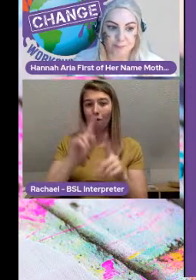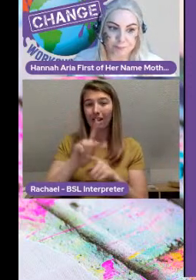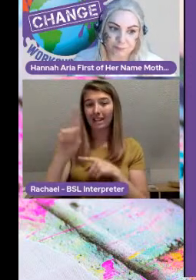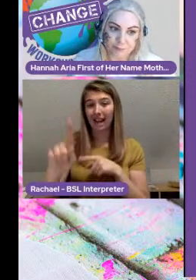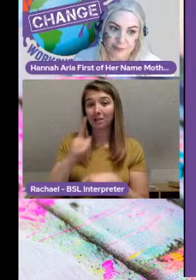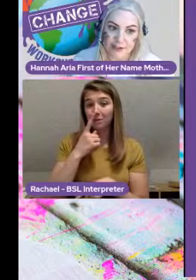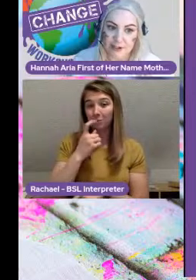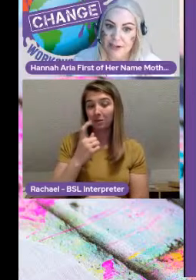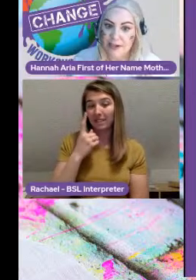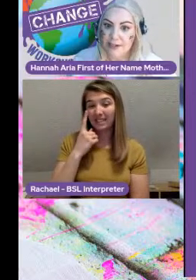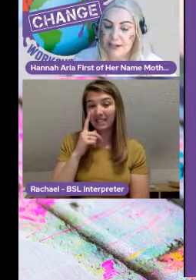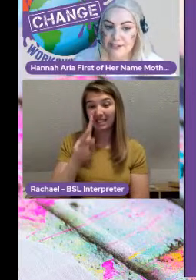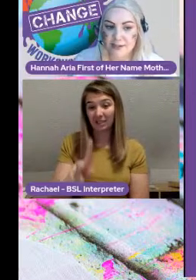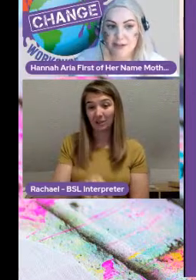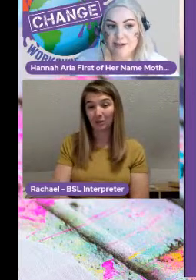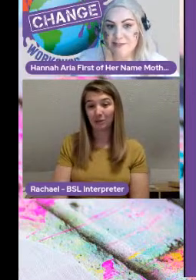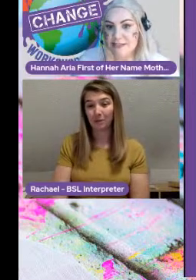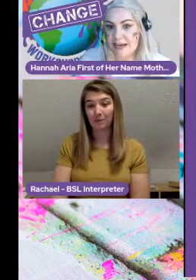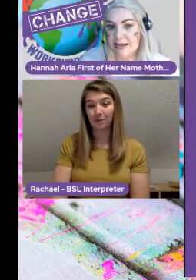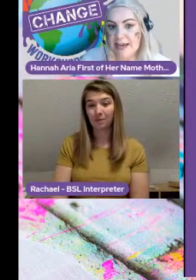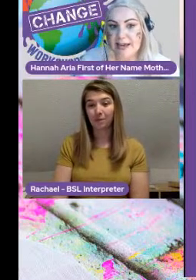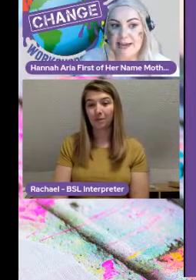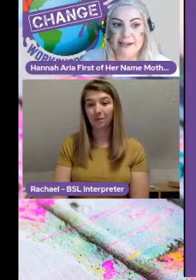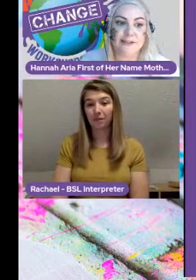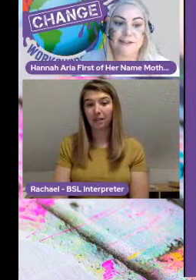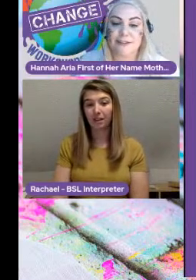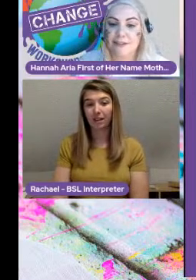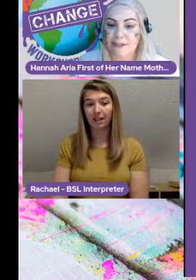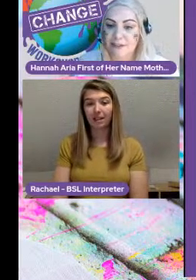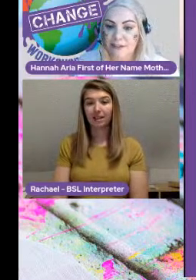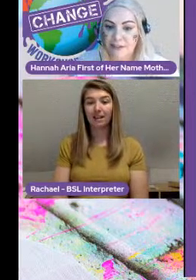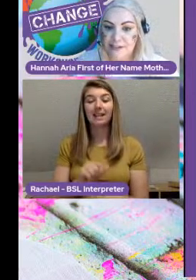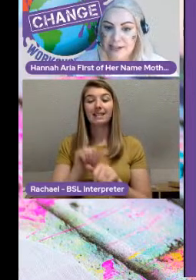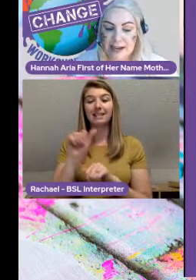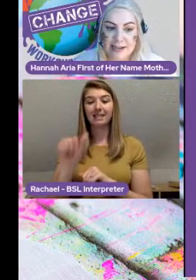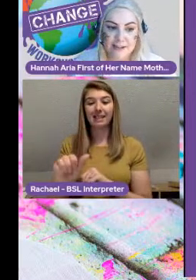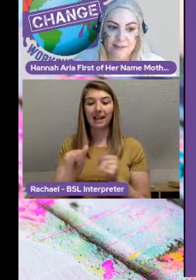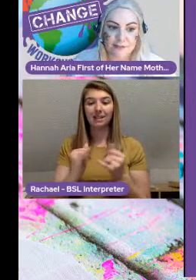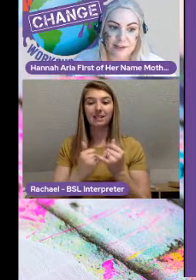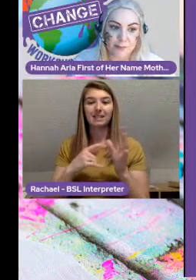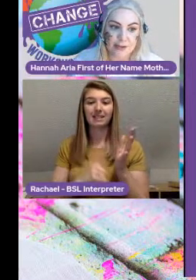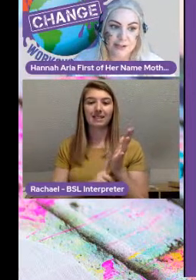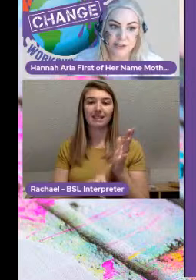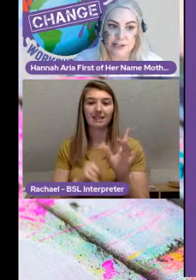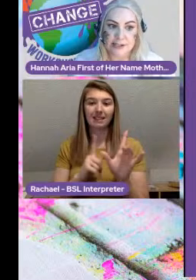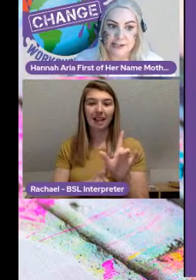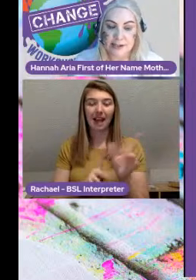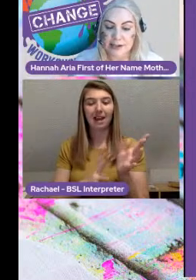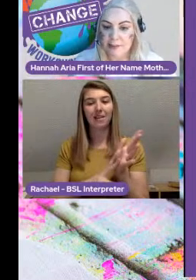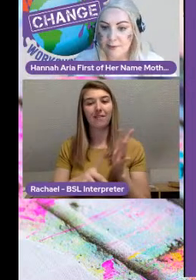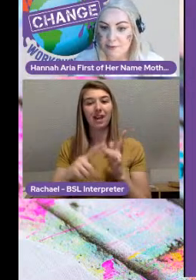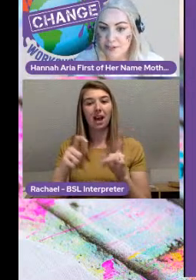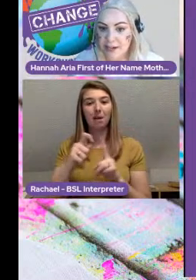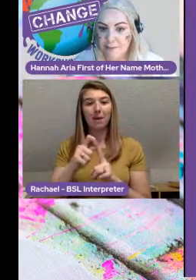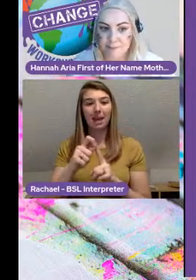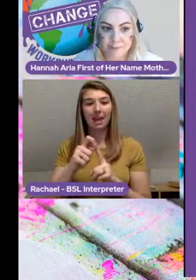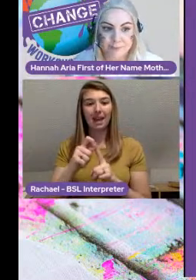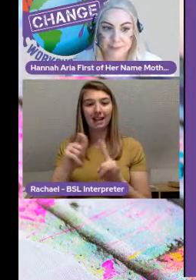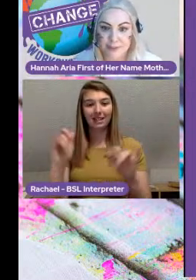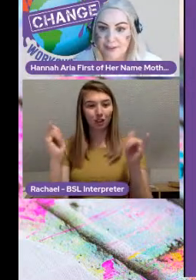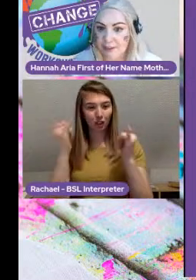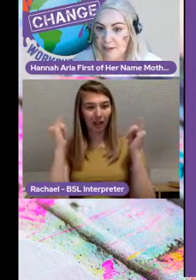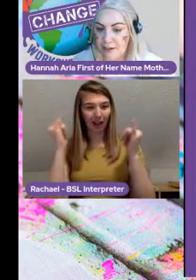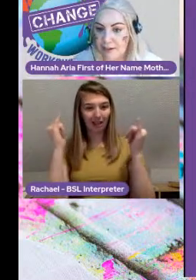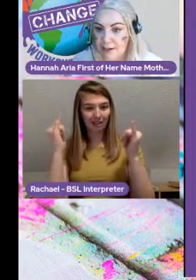week. Next up, we have Sally. Sally, the VIP cheerleader in the building.